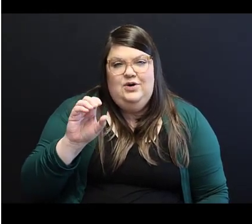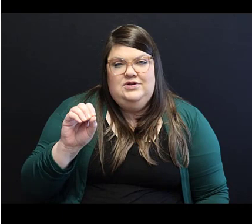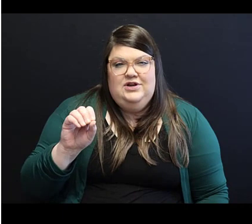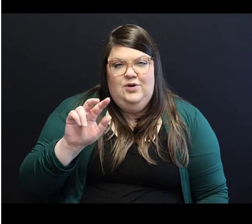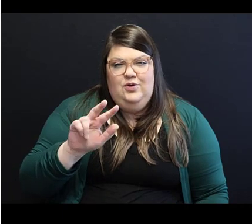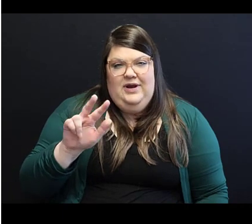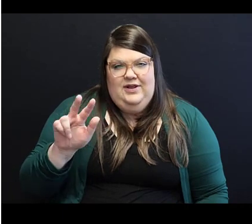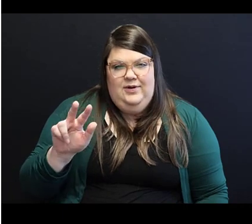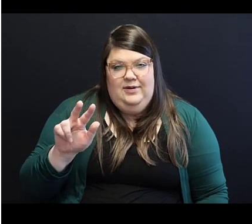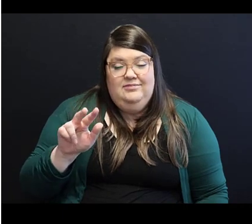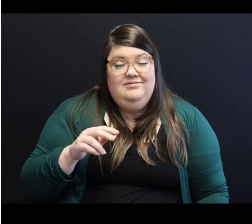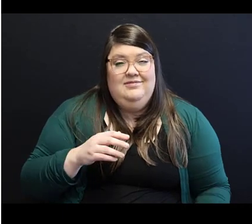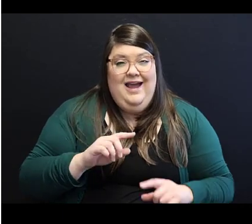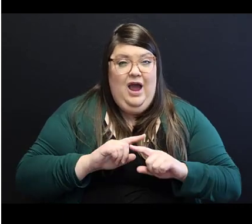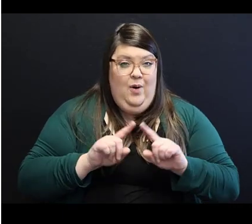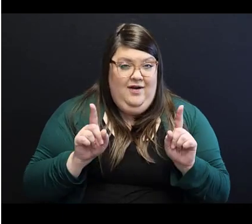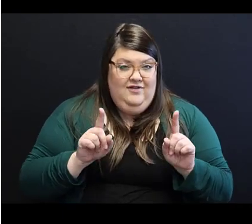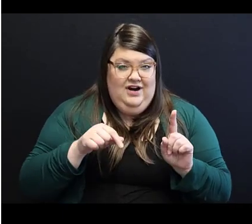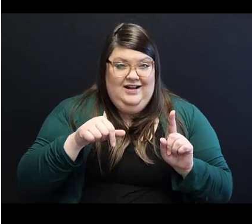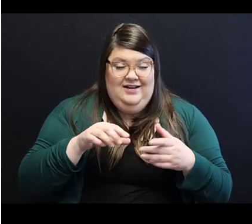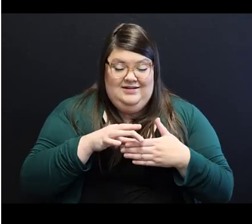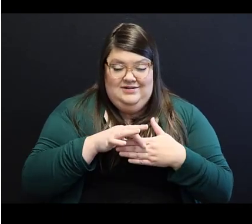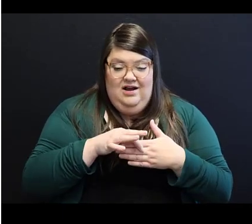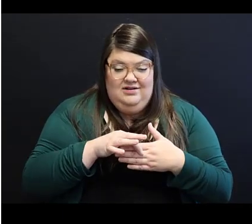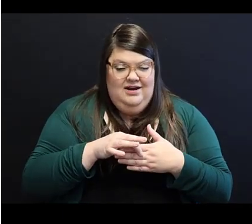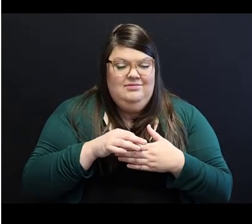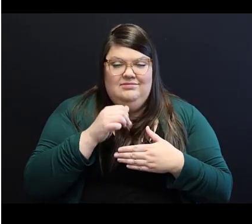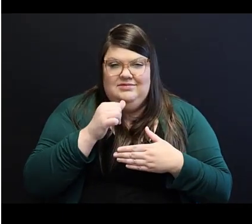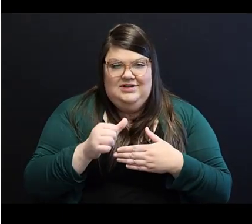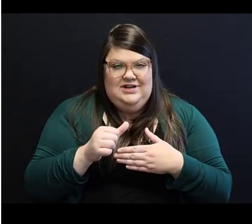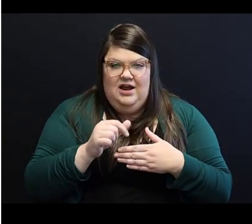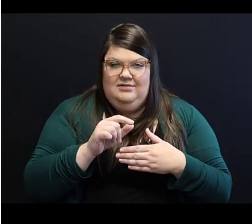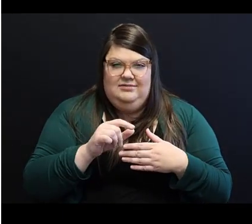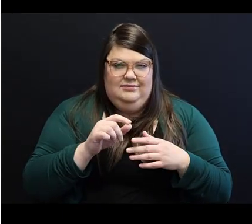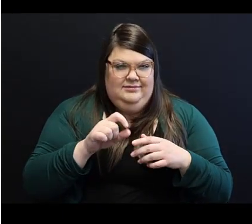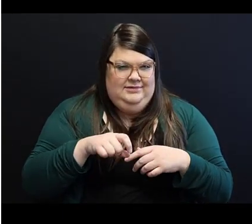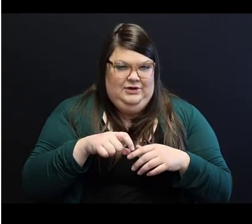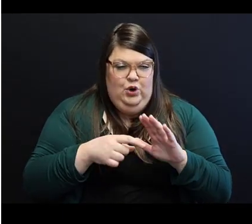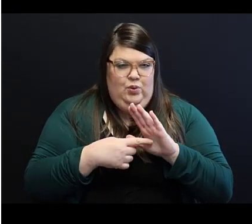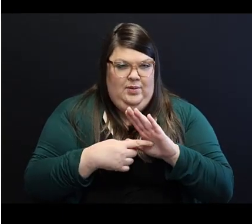91990021C0033. However, these contents do not necessarily represent the